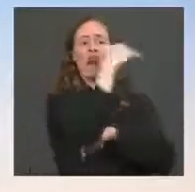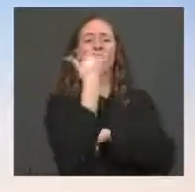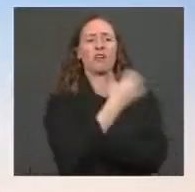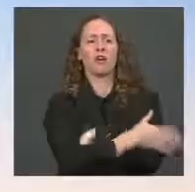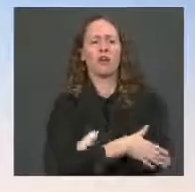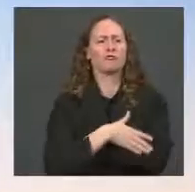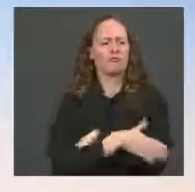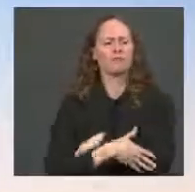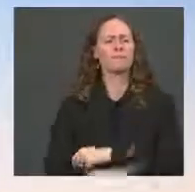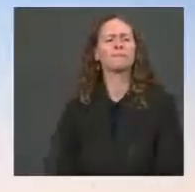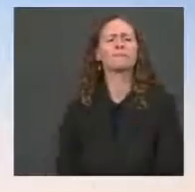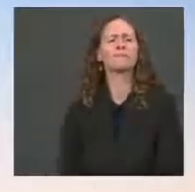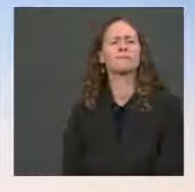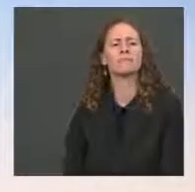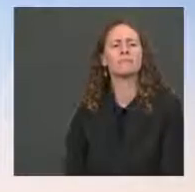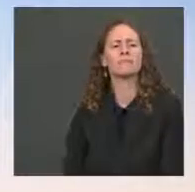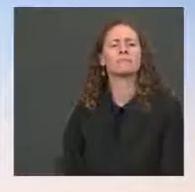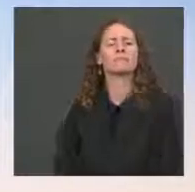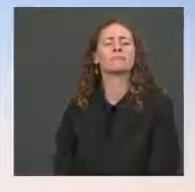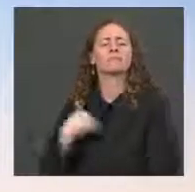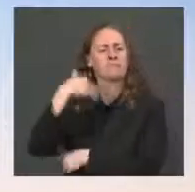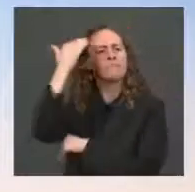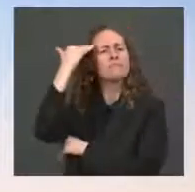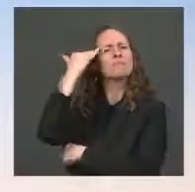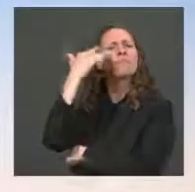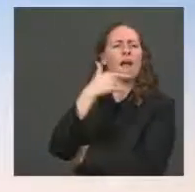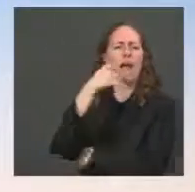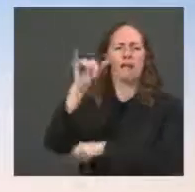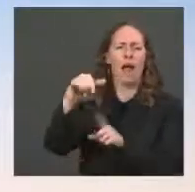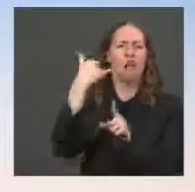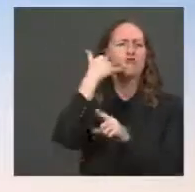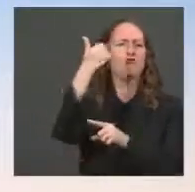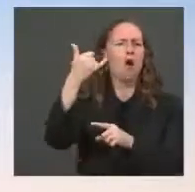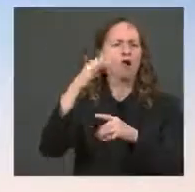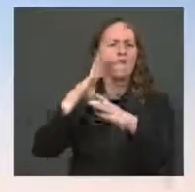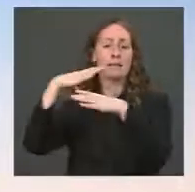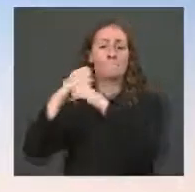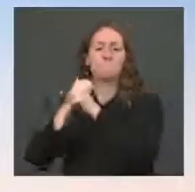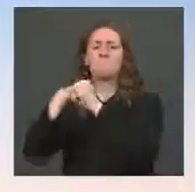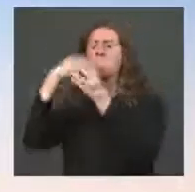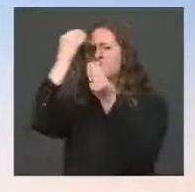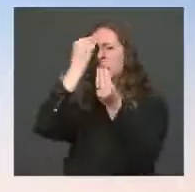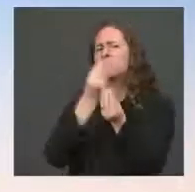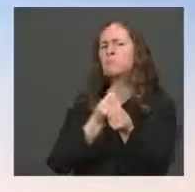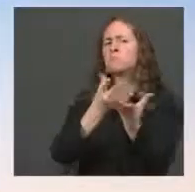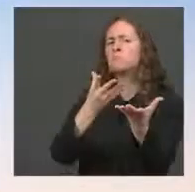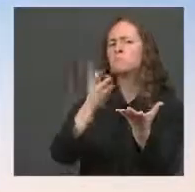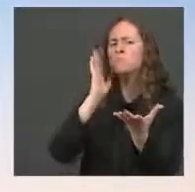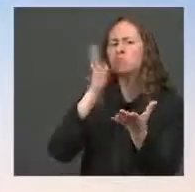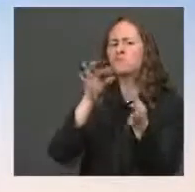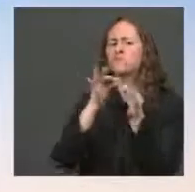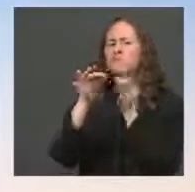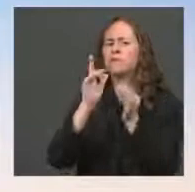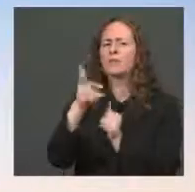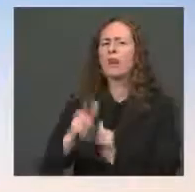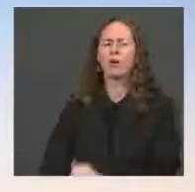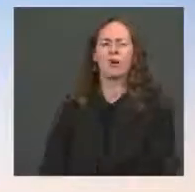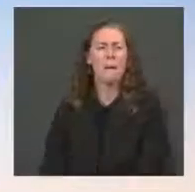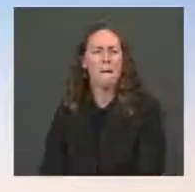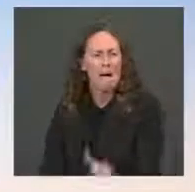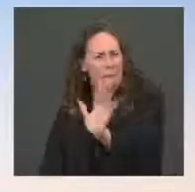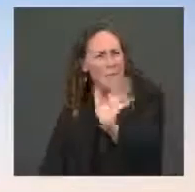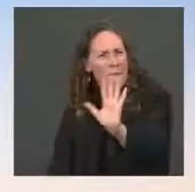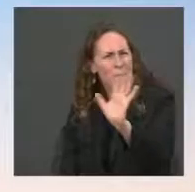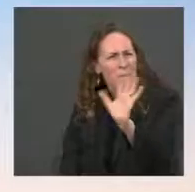a preview of what's coming later, and we're going to wait for any announcement to be made more officially later this evening. But just on the question of